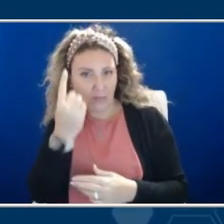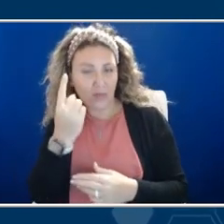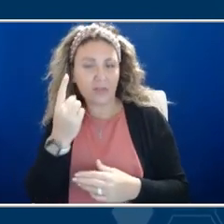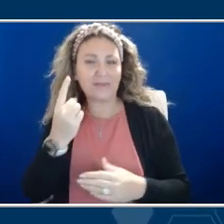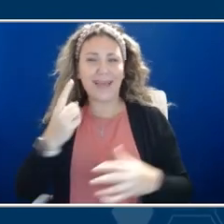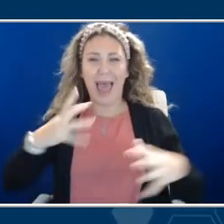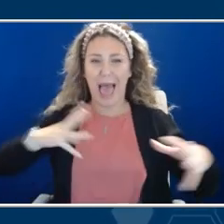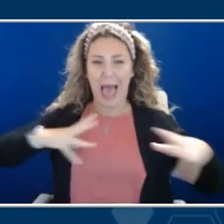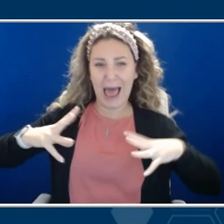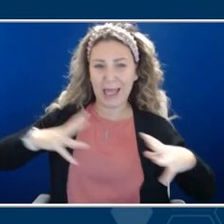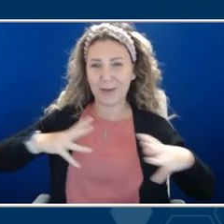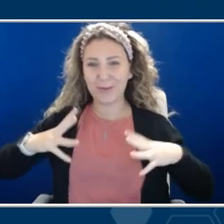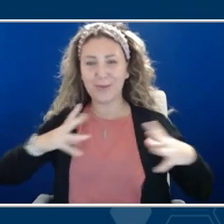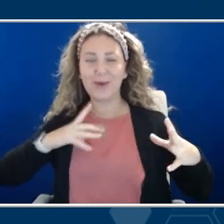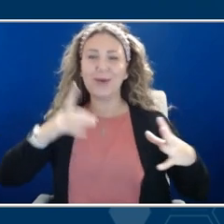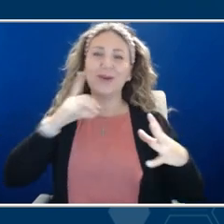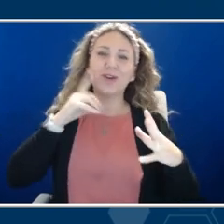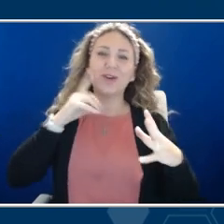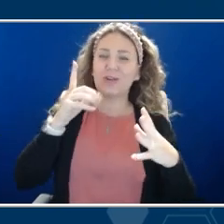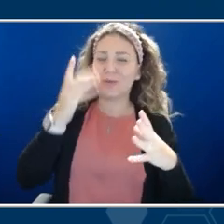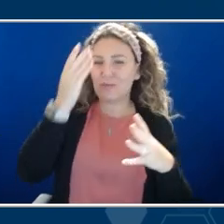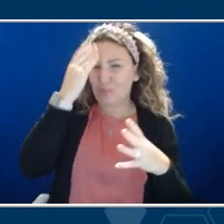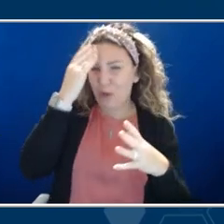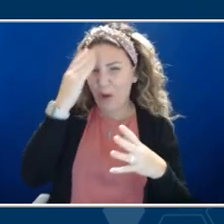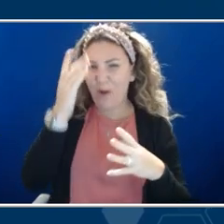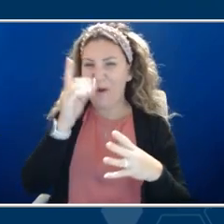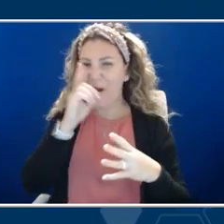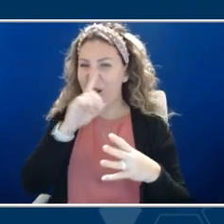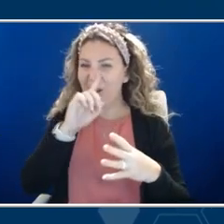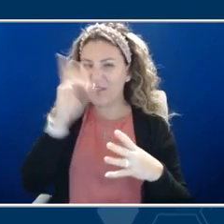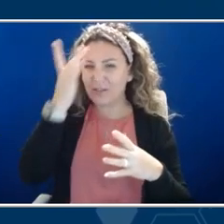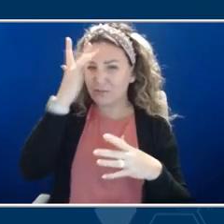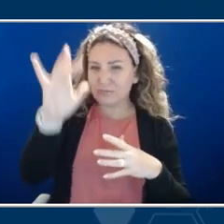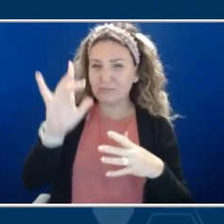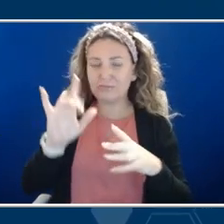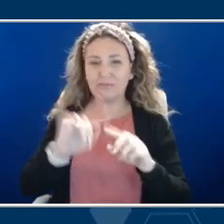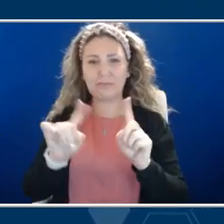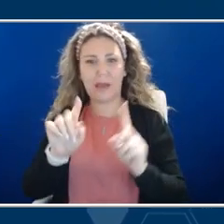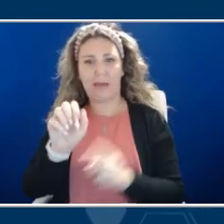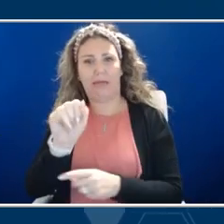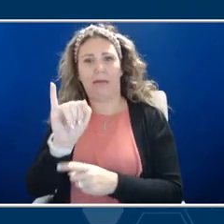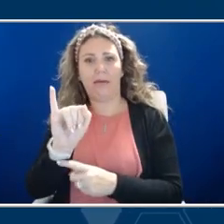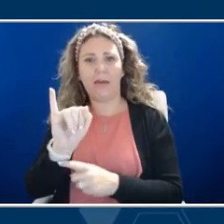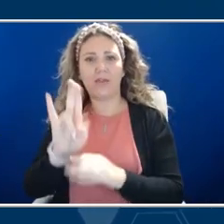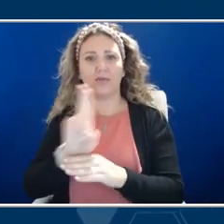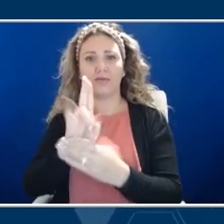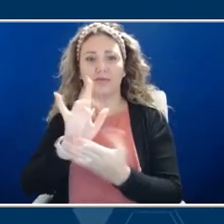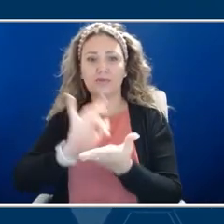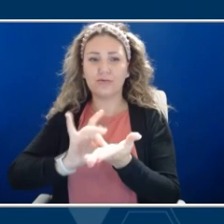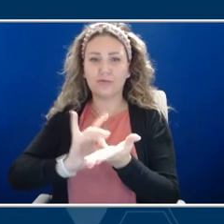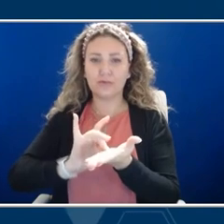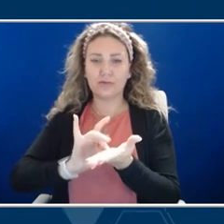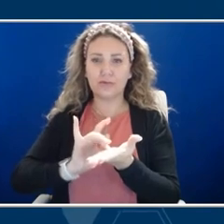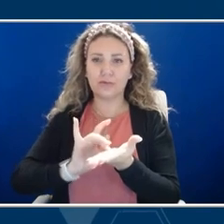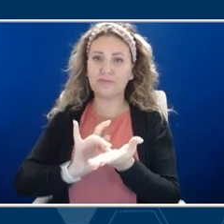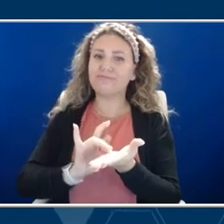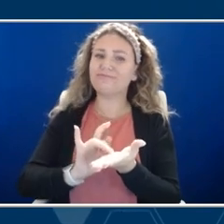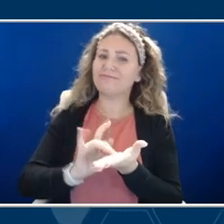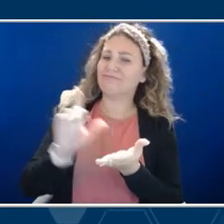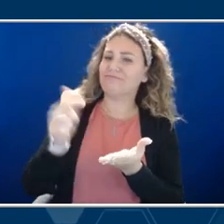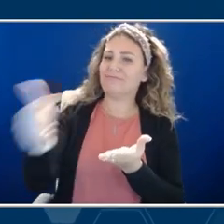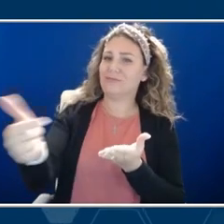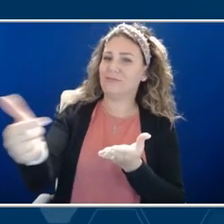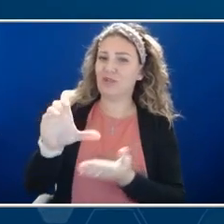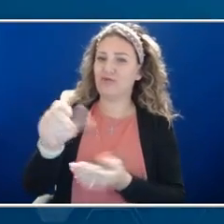of artificial intelligence. But how is AI used in medicine? I'll turn to Chris Harper to help explain how the